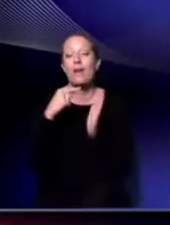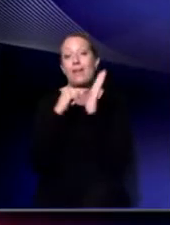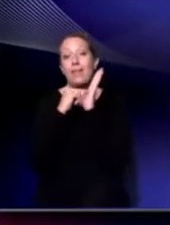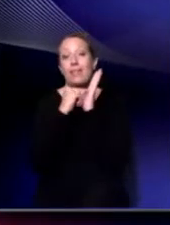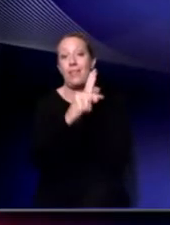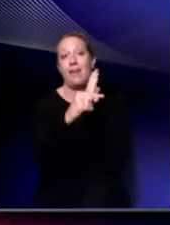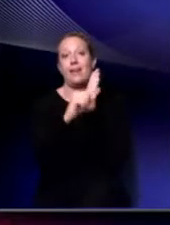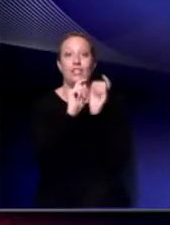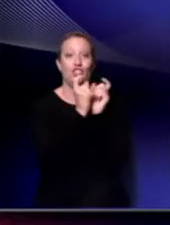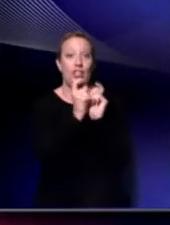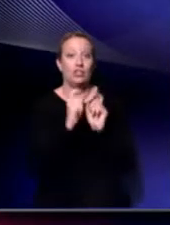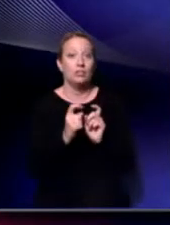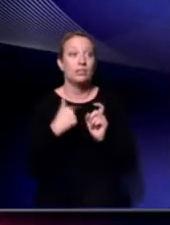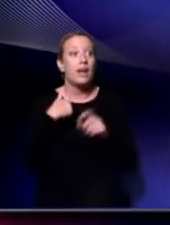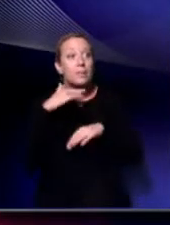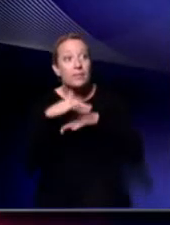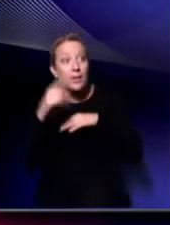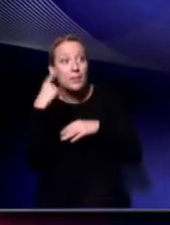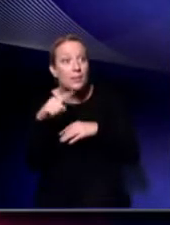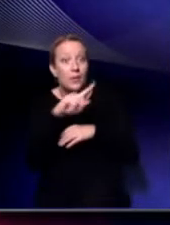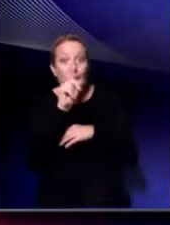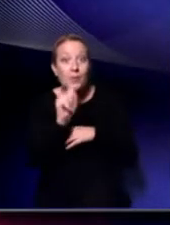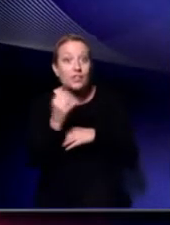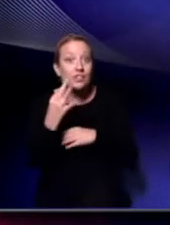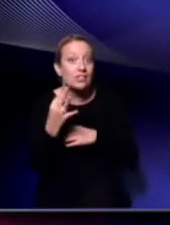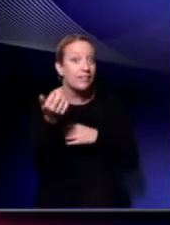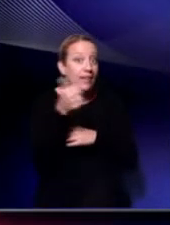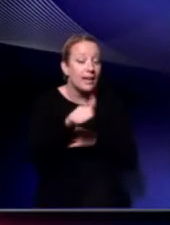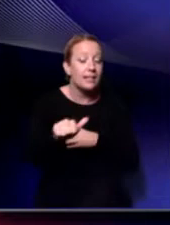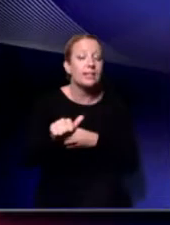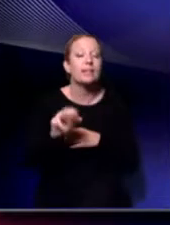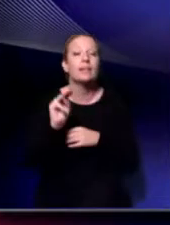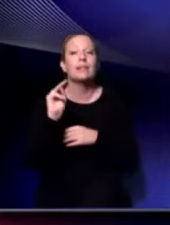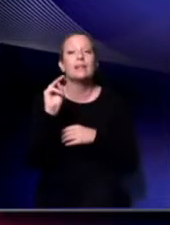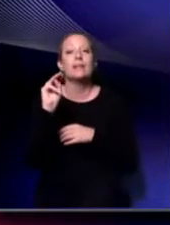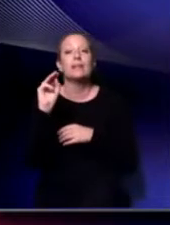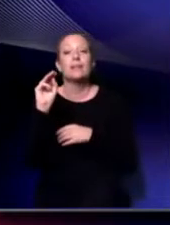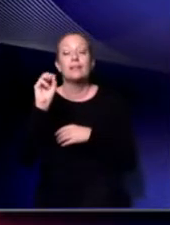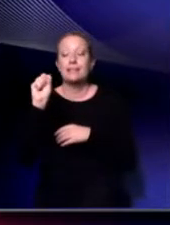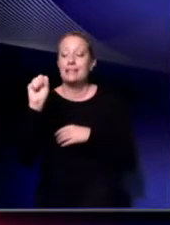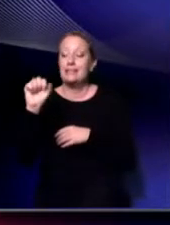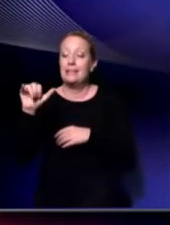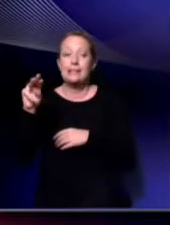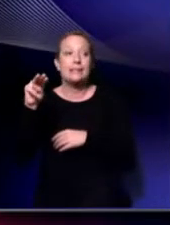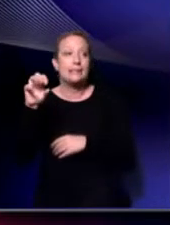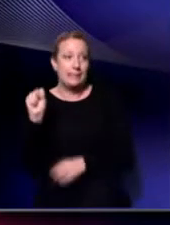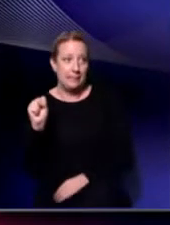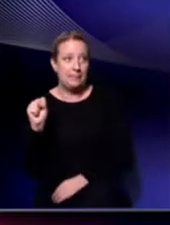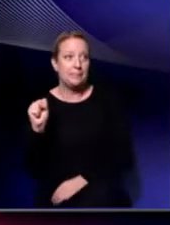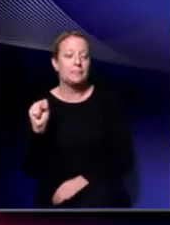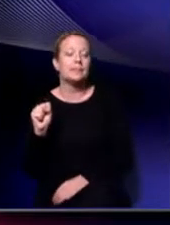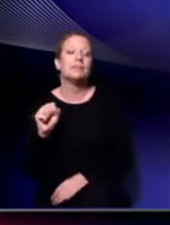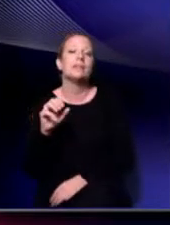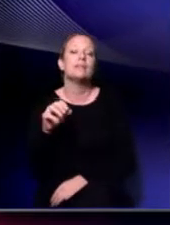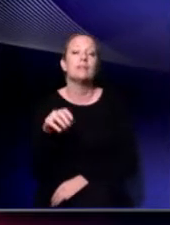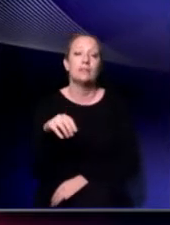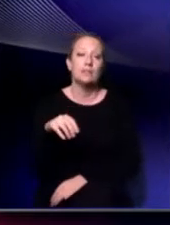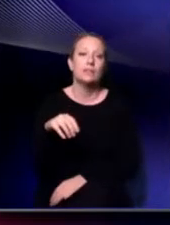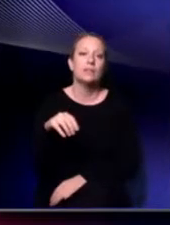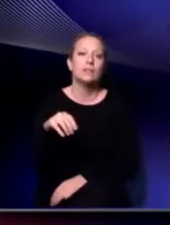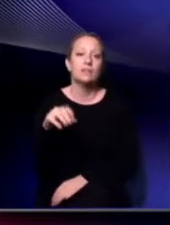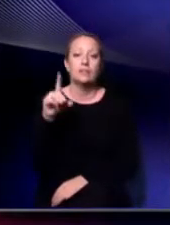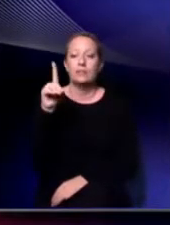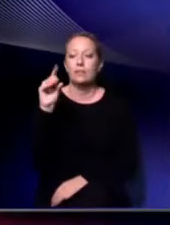for any questions if there are any. As a point of order, Mike, Superintendent Douglas was on this